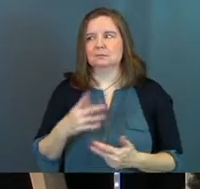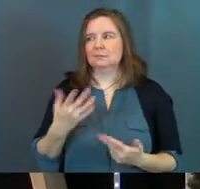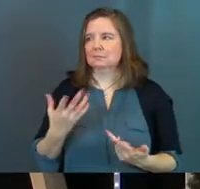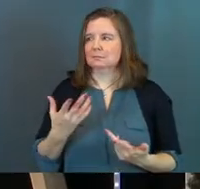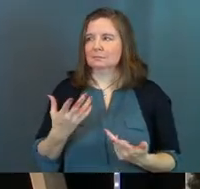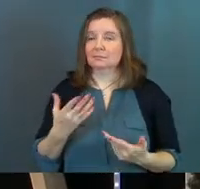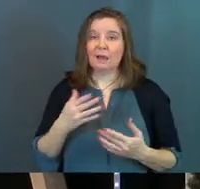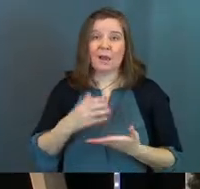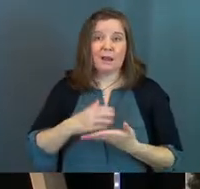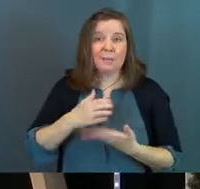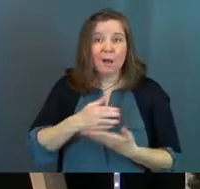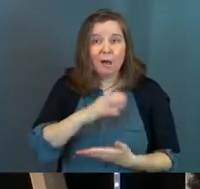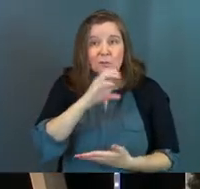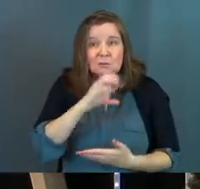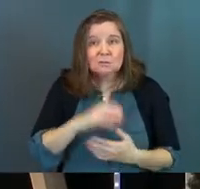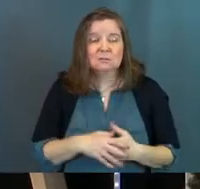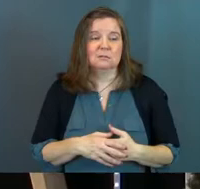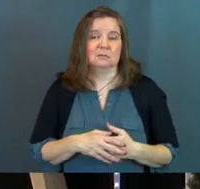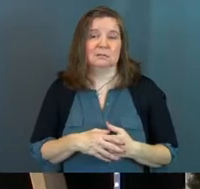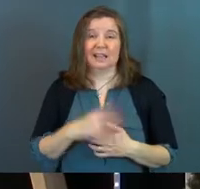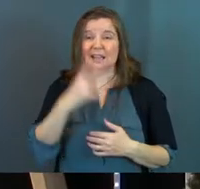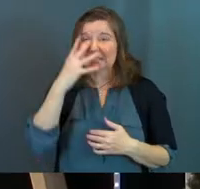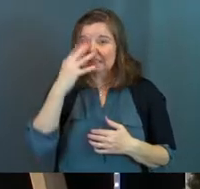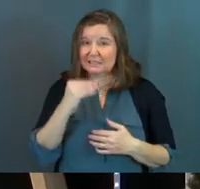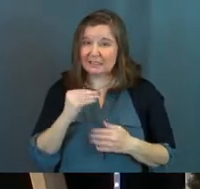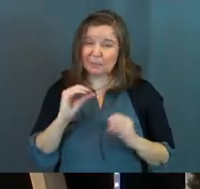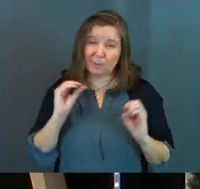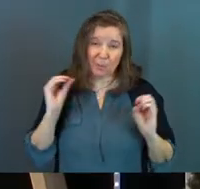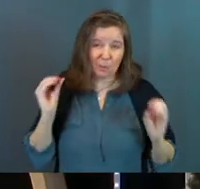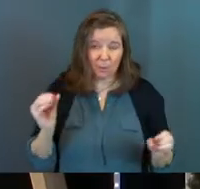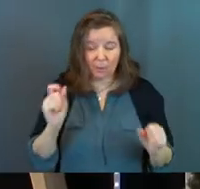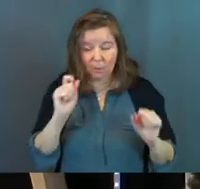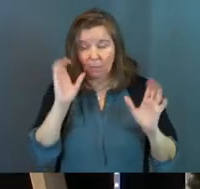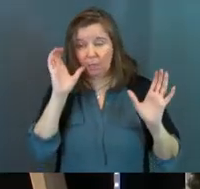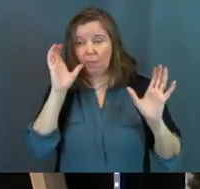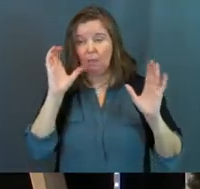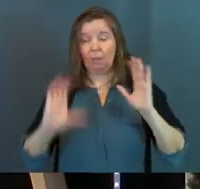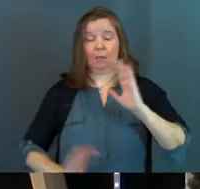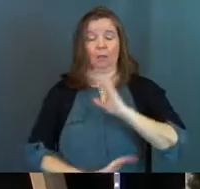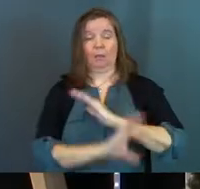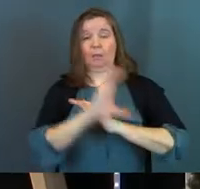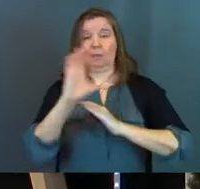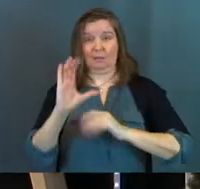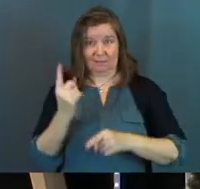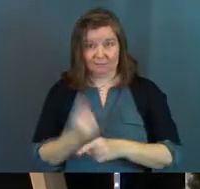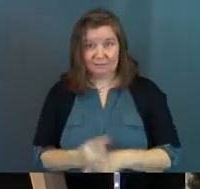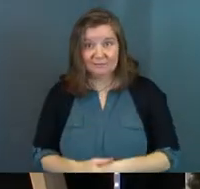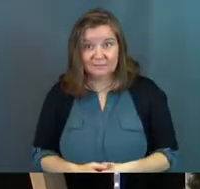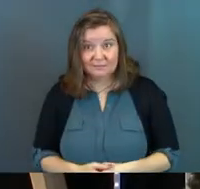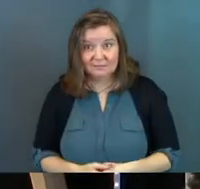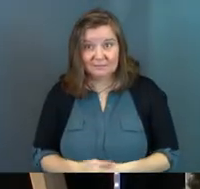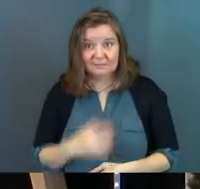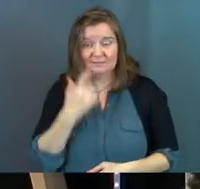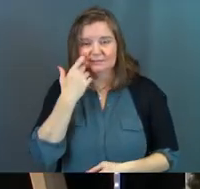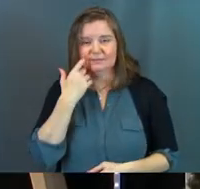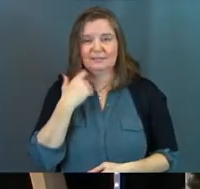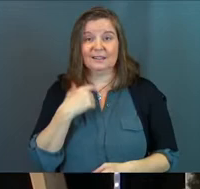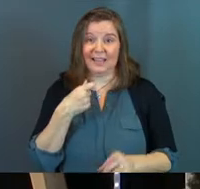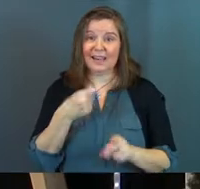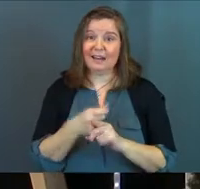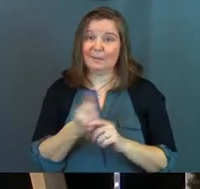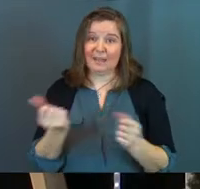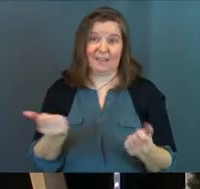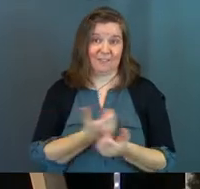and bottles and sleep deprivation. Yes, that